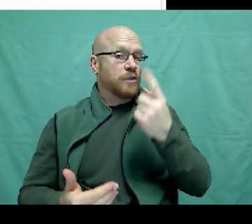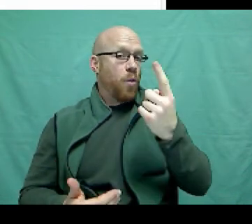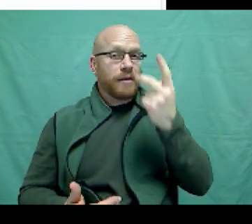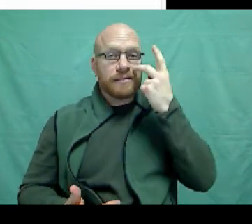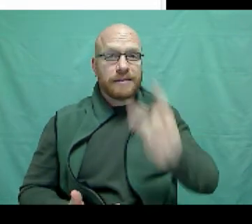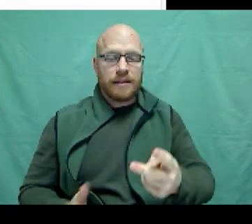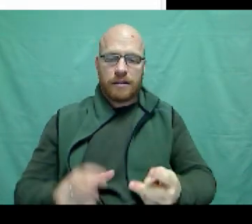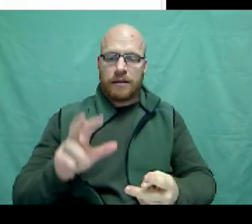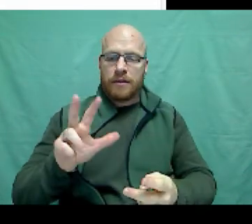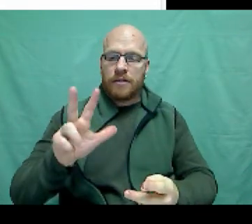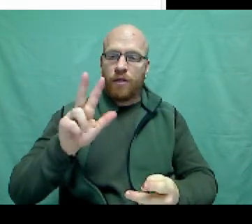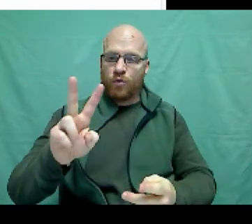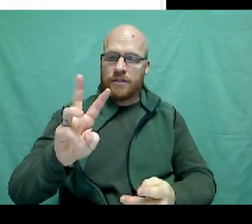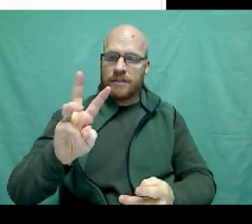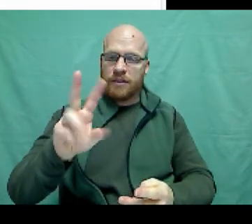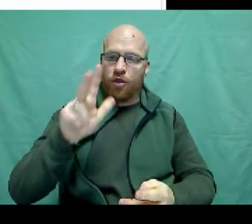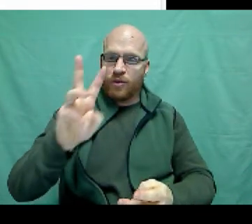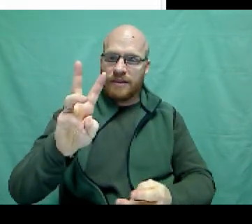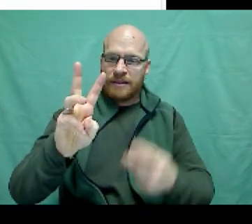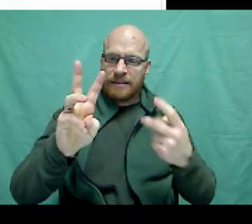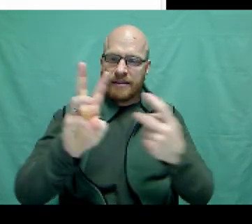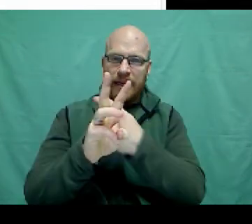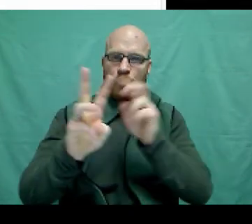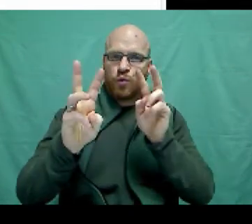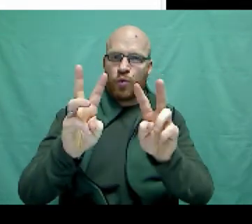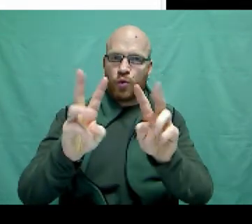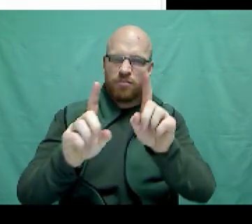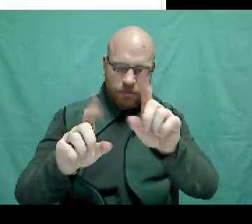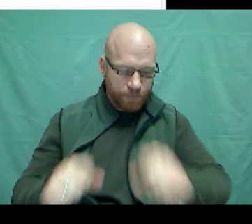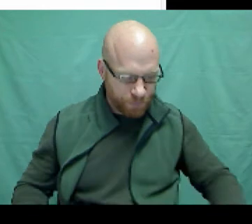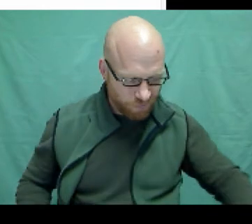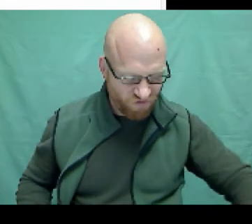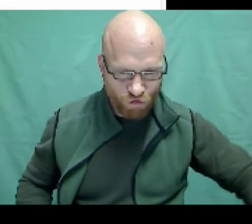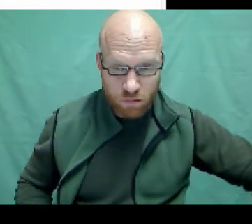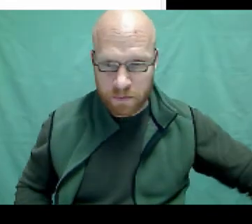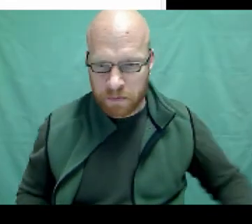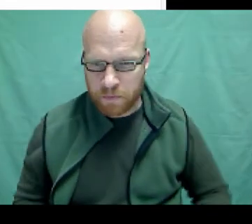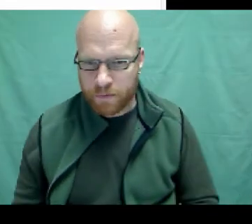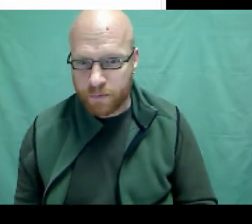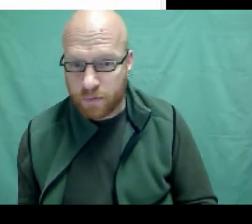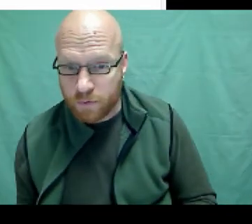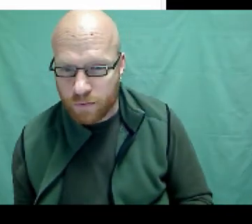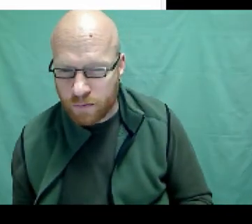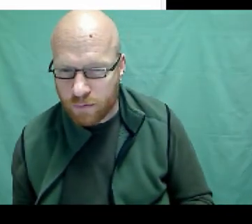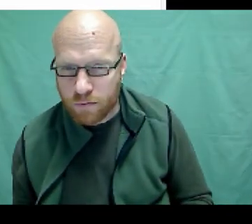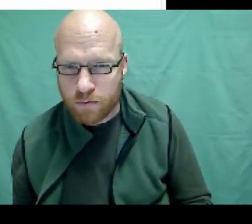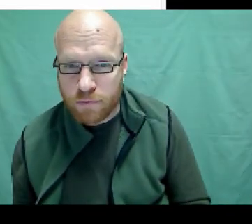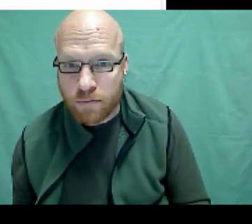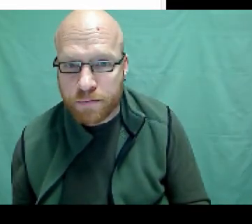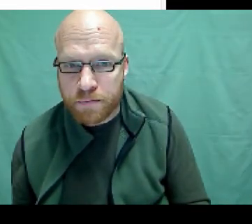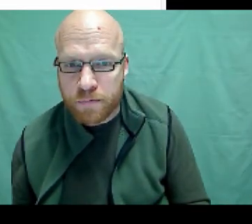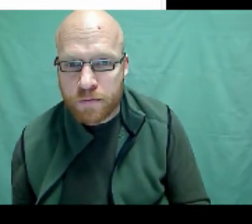but the best one would be 36 times 2. Now, watch what happens.